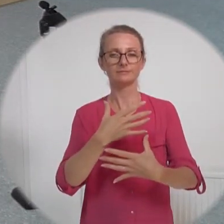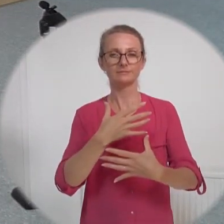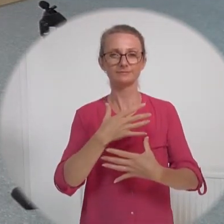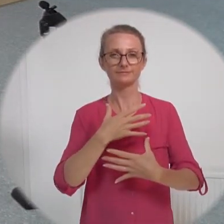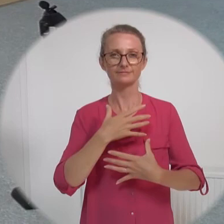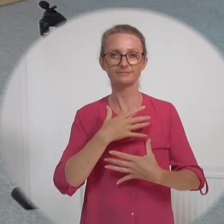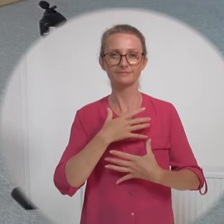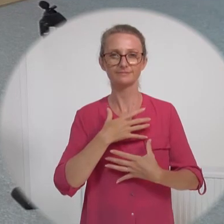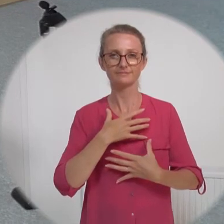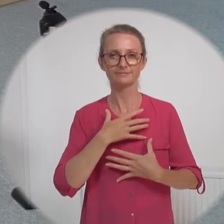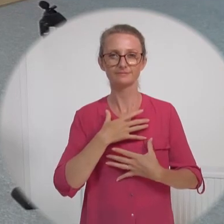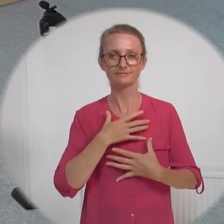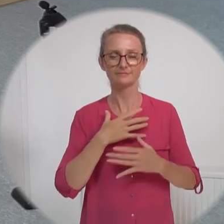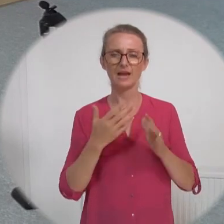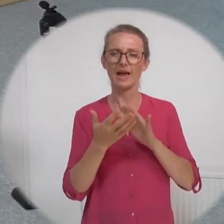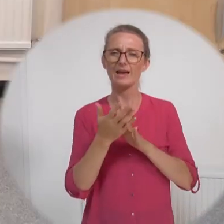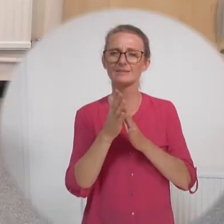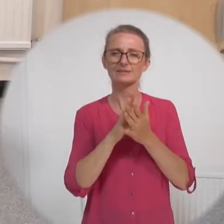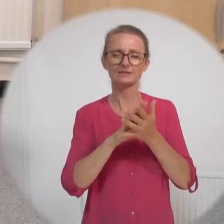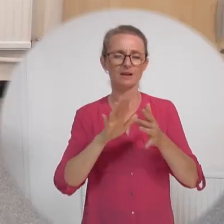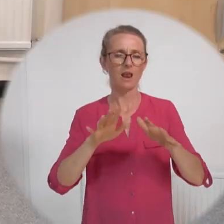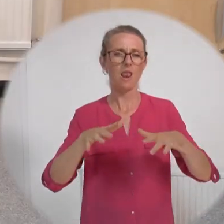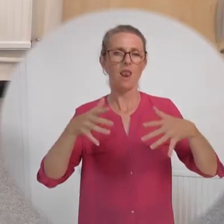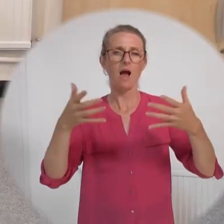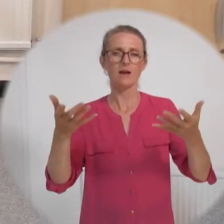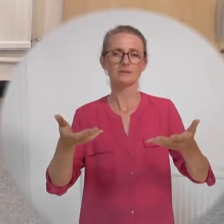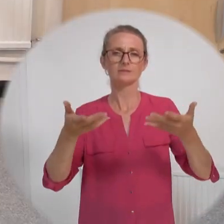and out. Hands soft and light.